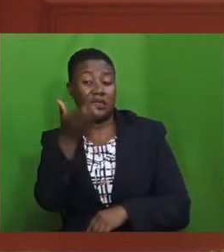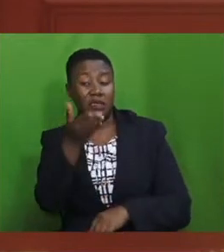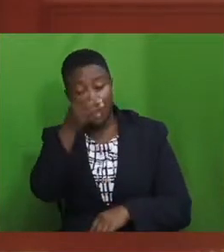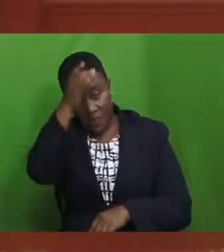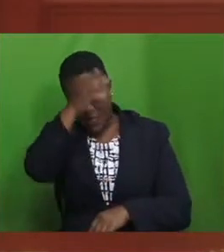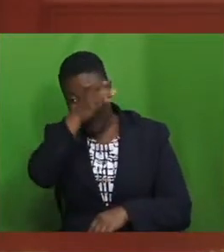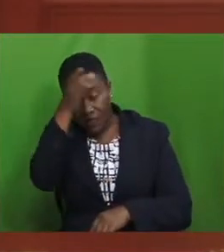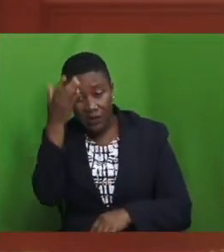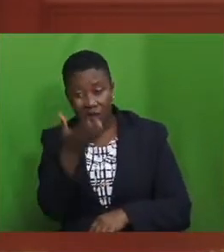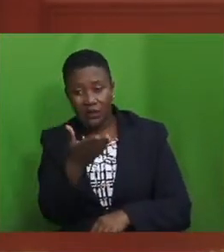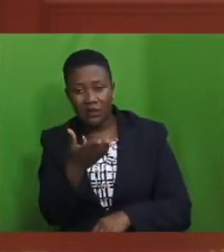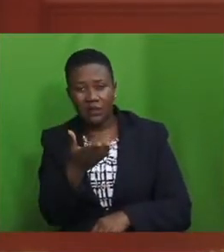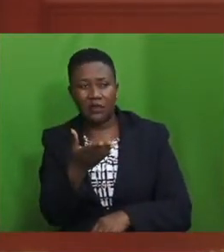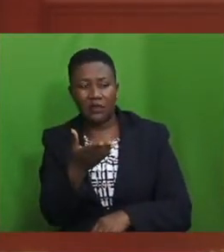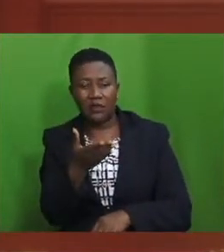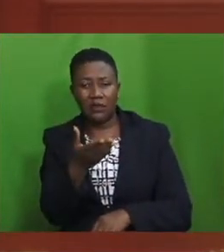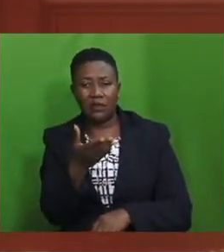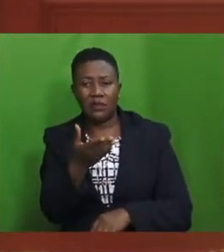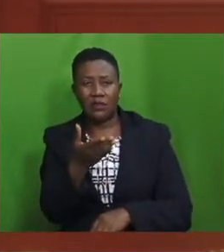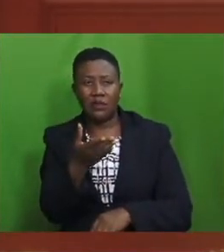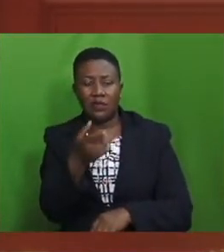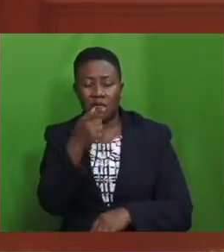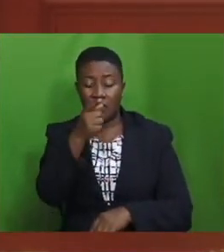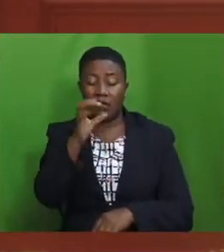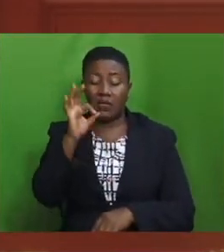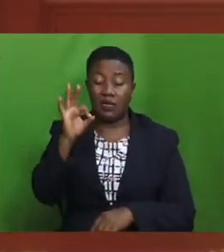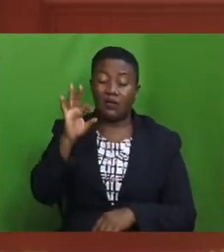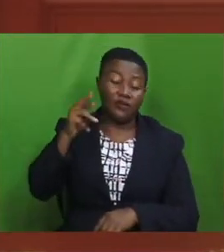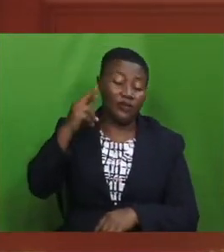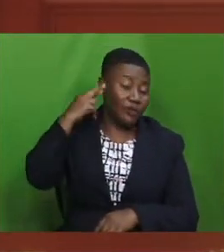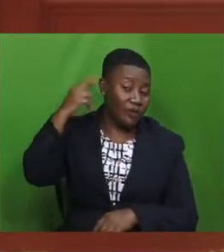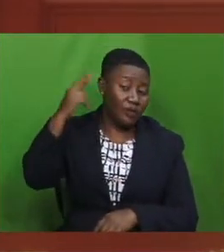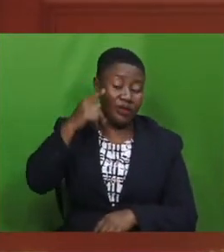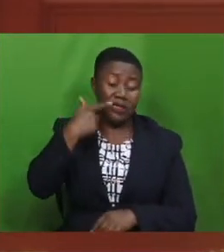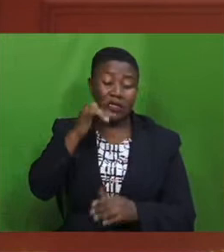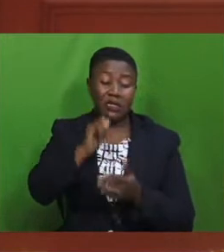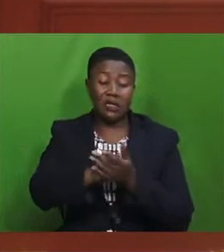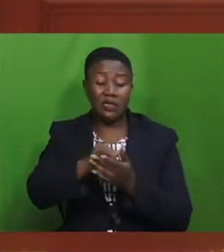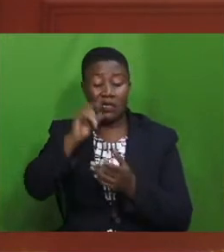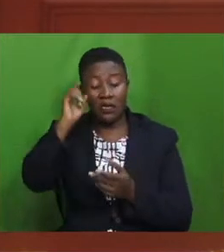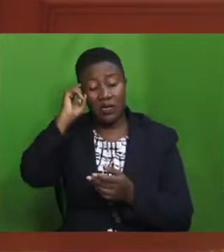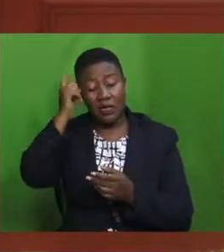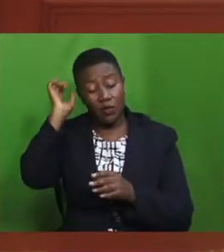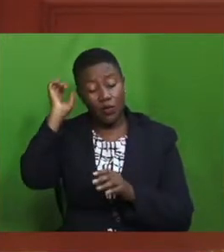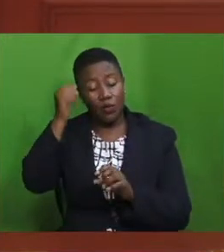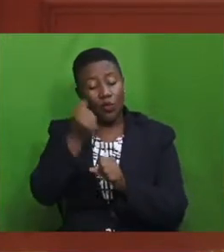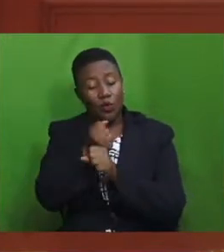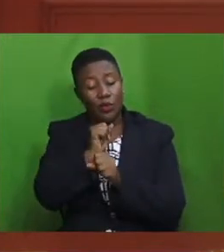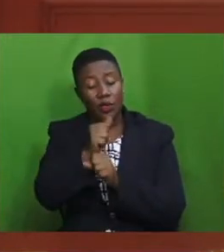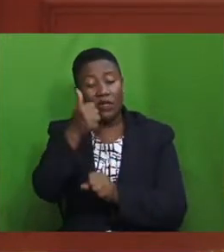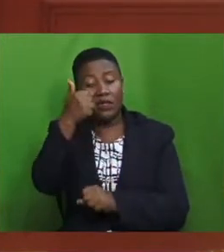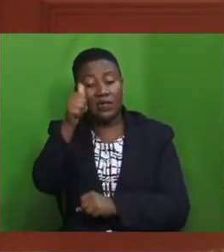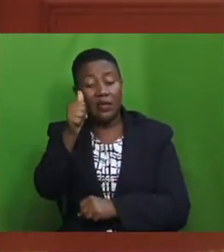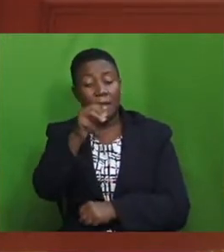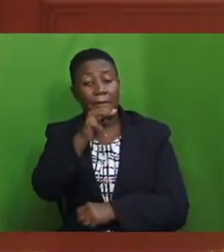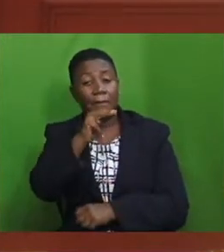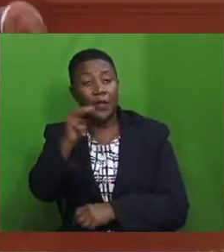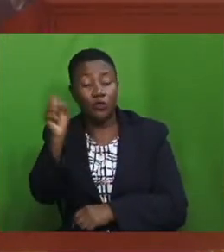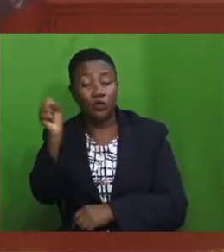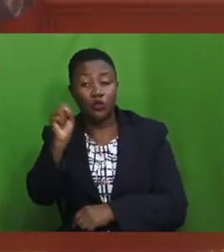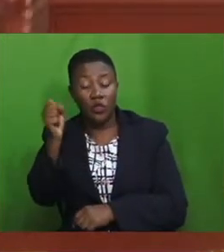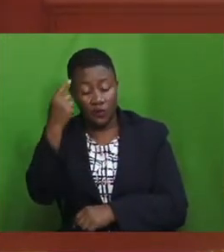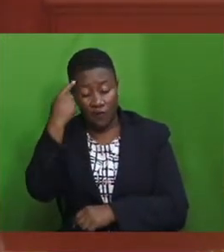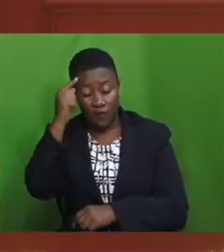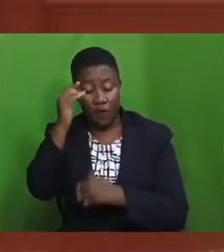he himself, on an FM station, said that government was going to make $10 million for the cathedral. The